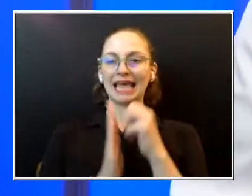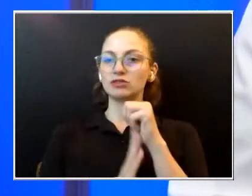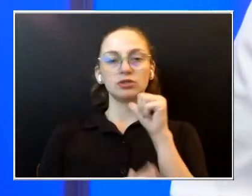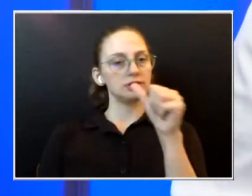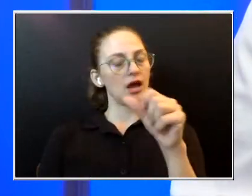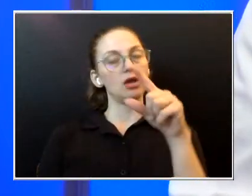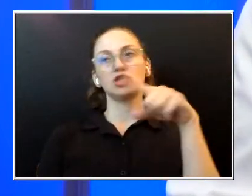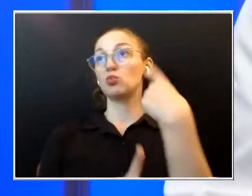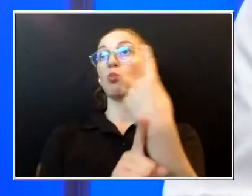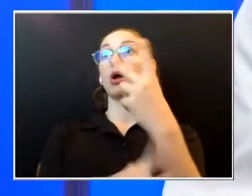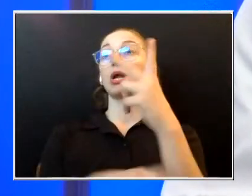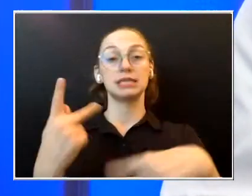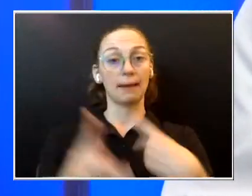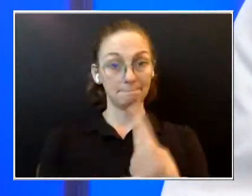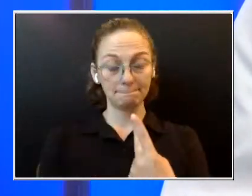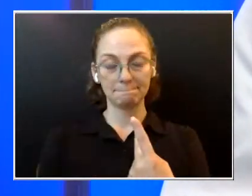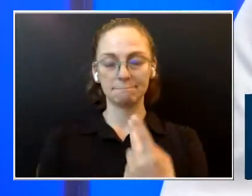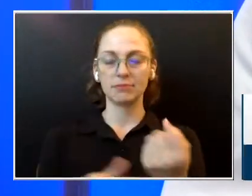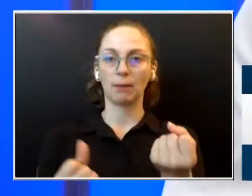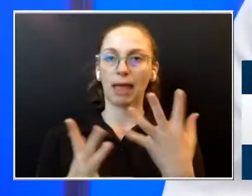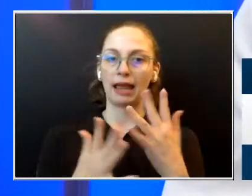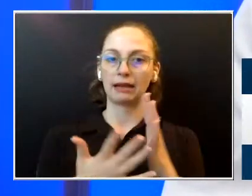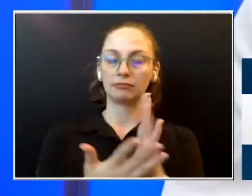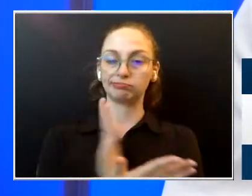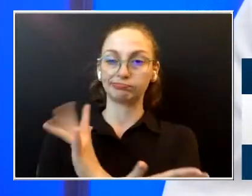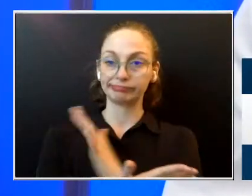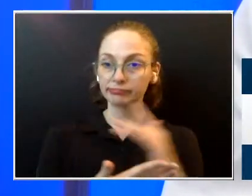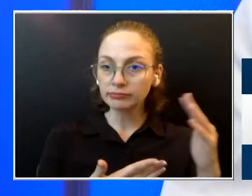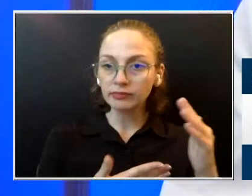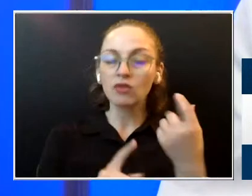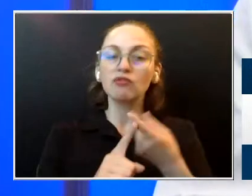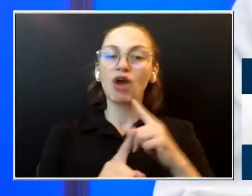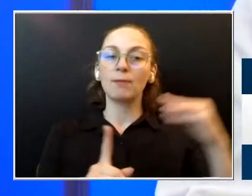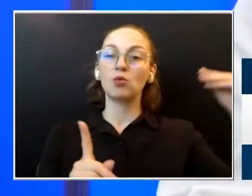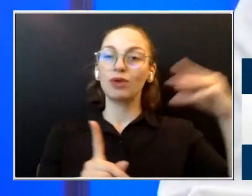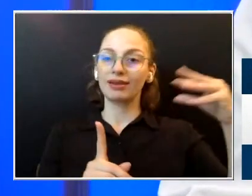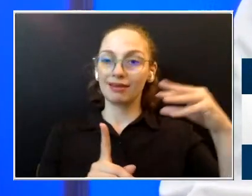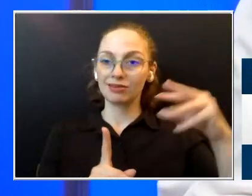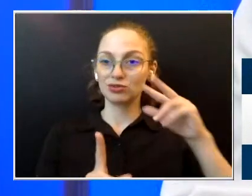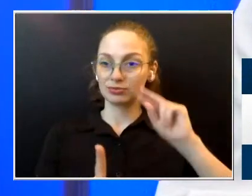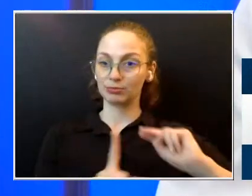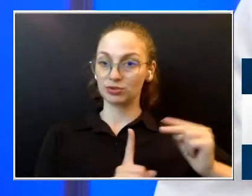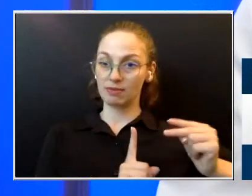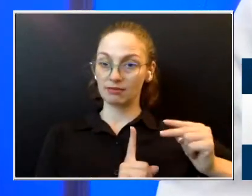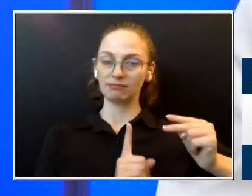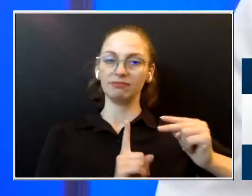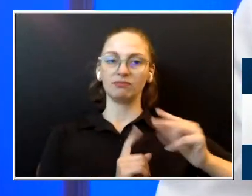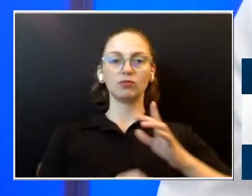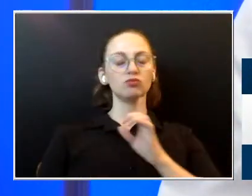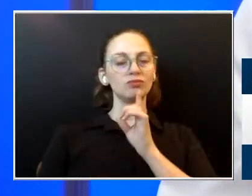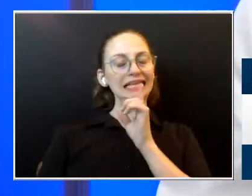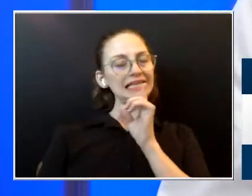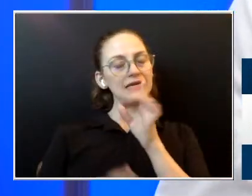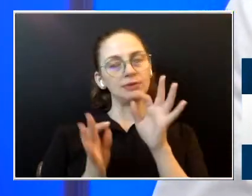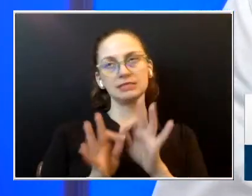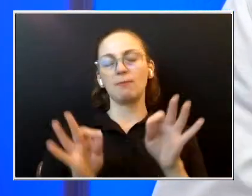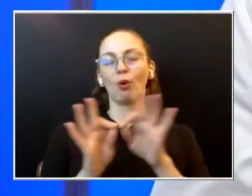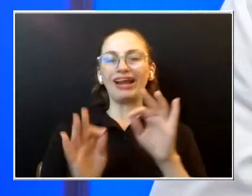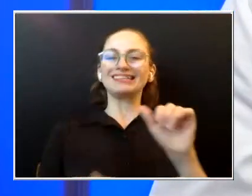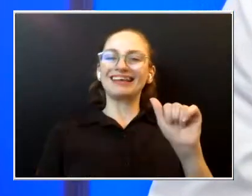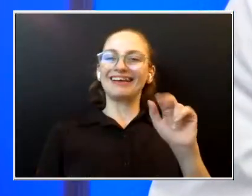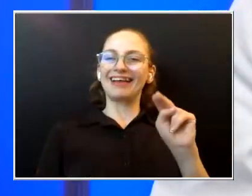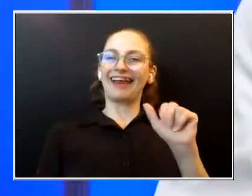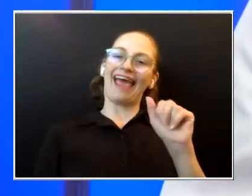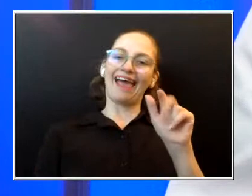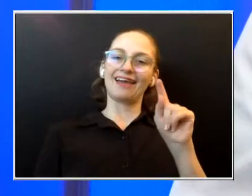behave differently. From a radiation perspective, it's really more about anatomy and the areas that we need to treat. So we treat